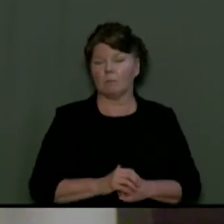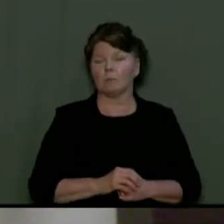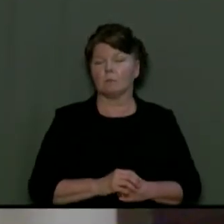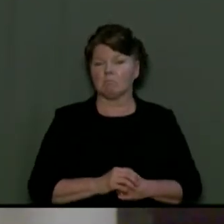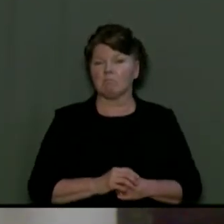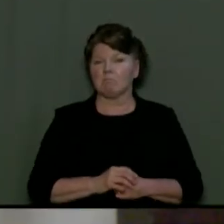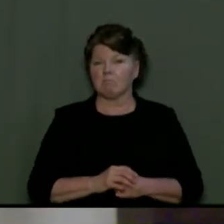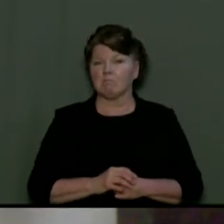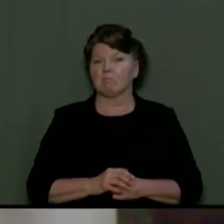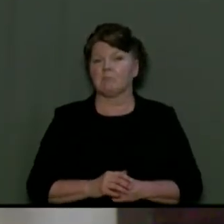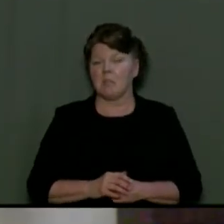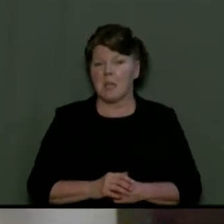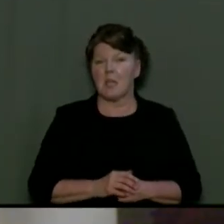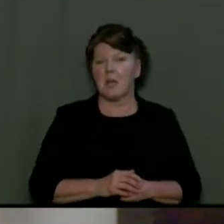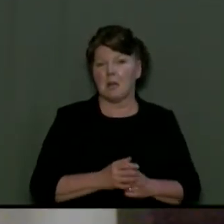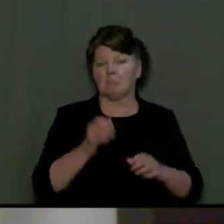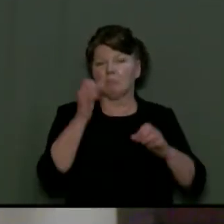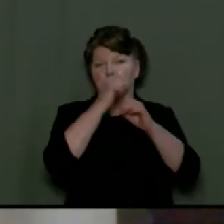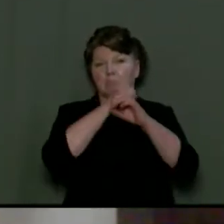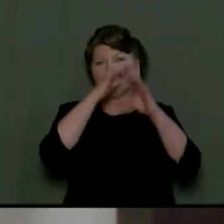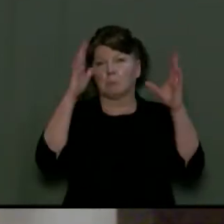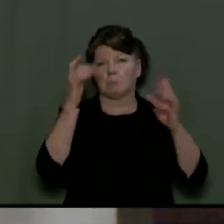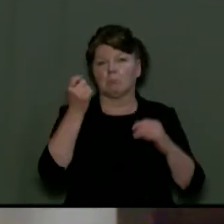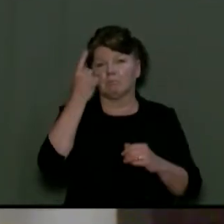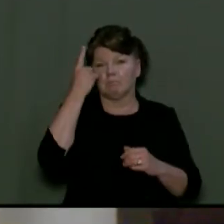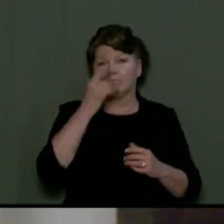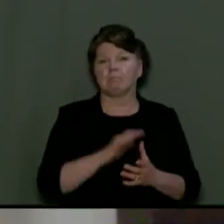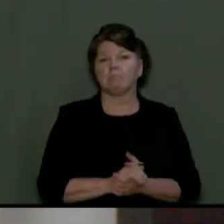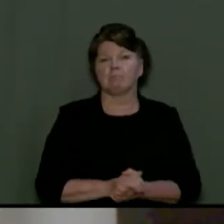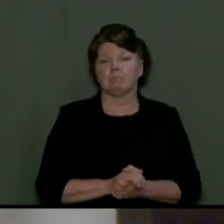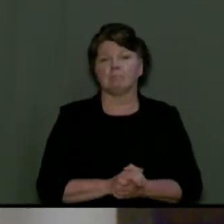you're starting to get the picture.